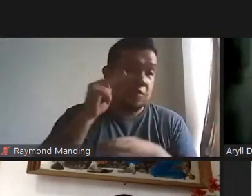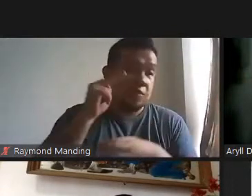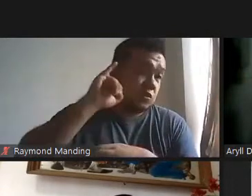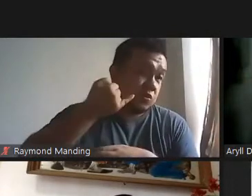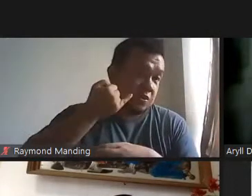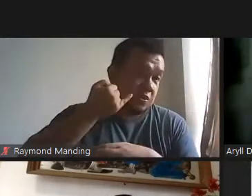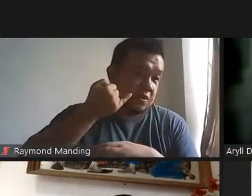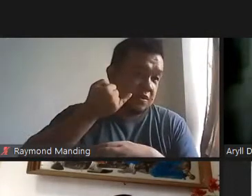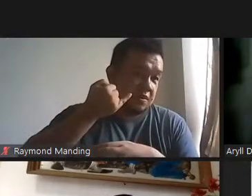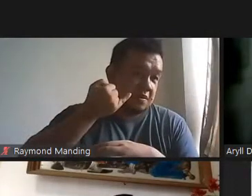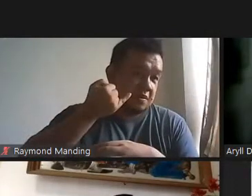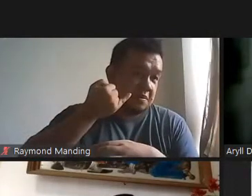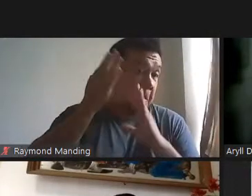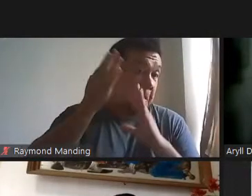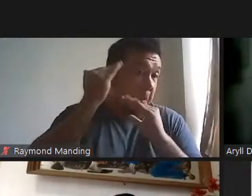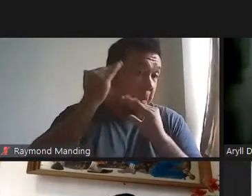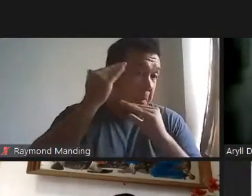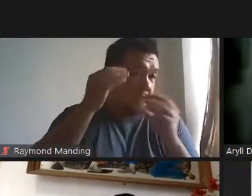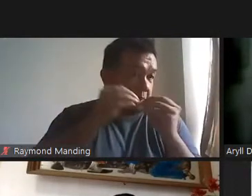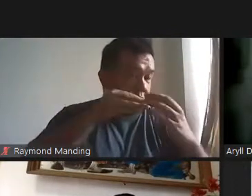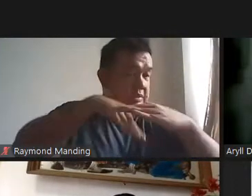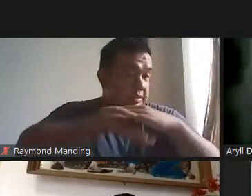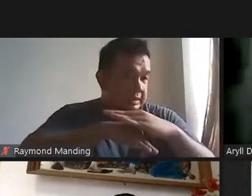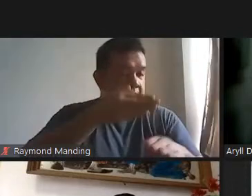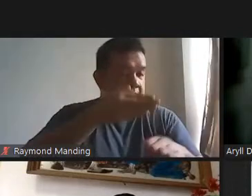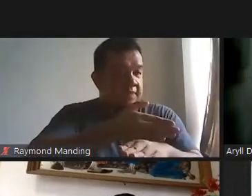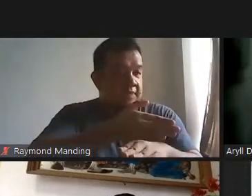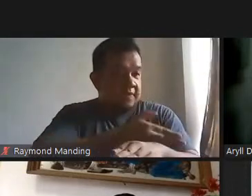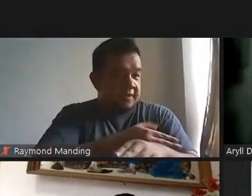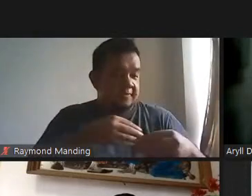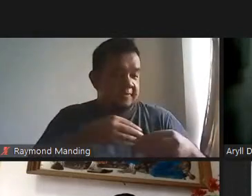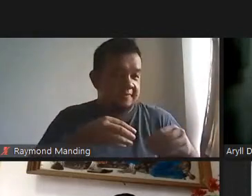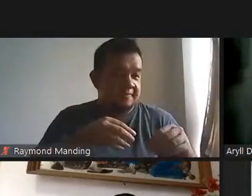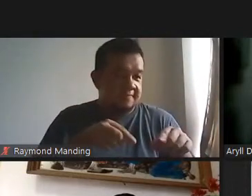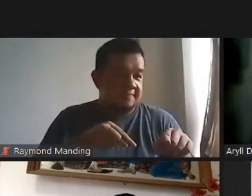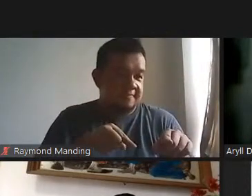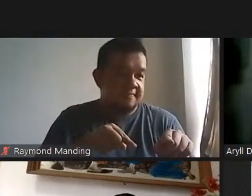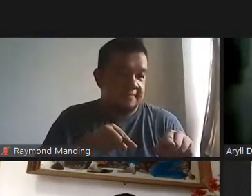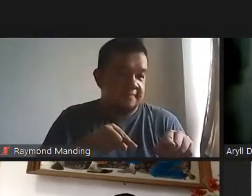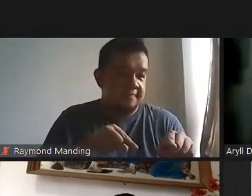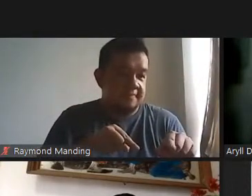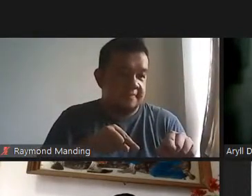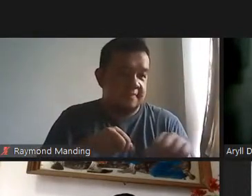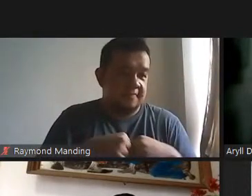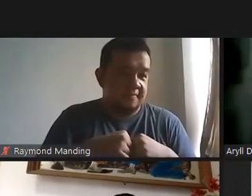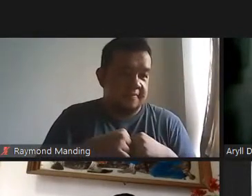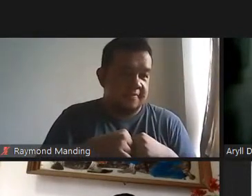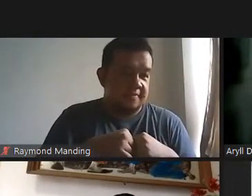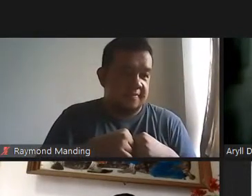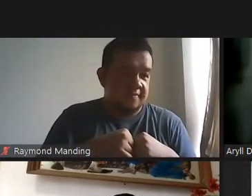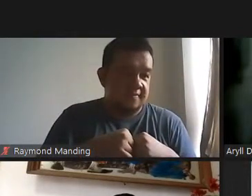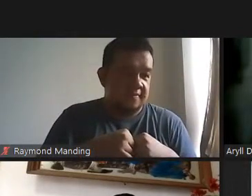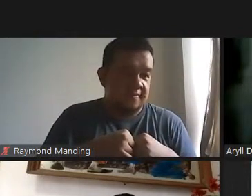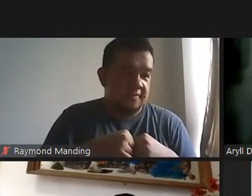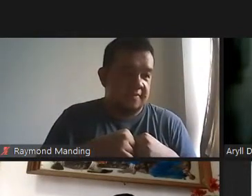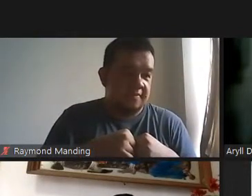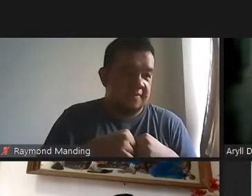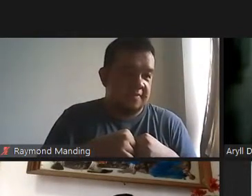sa news na, yung news nga na team with Miss Noemi. So I hope doon na mag-start na mag-improve yung